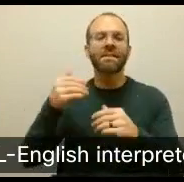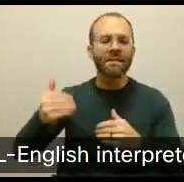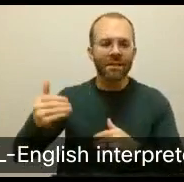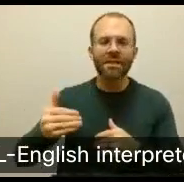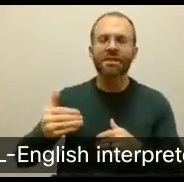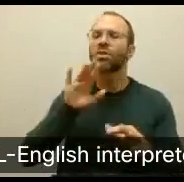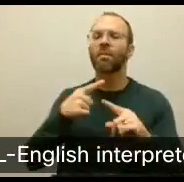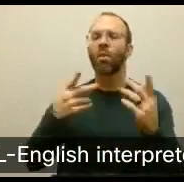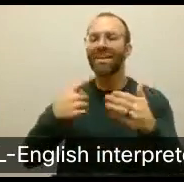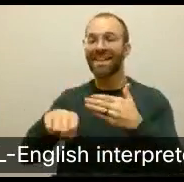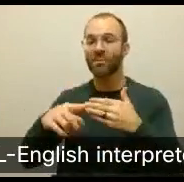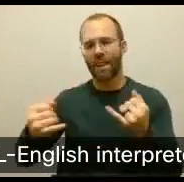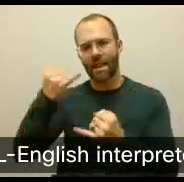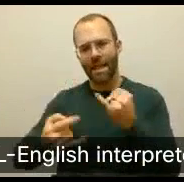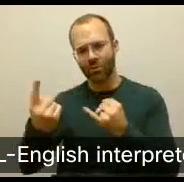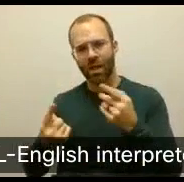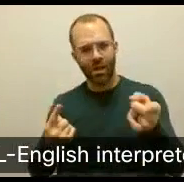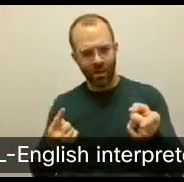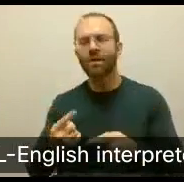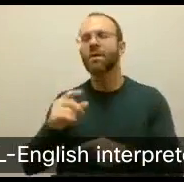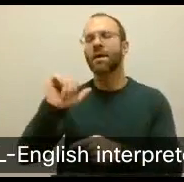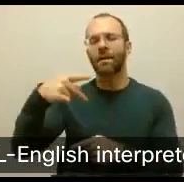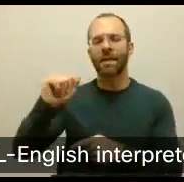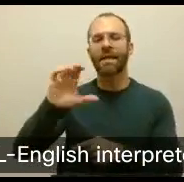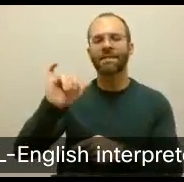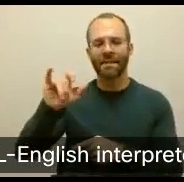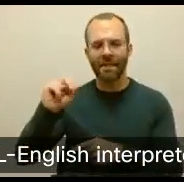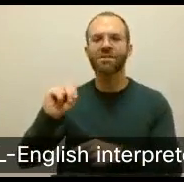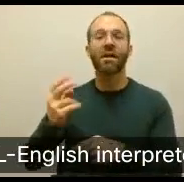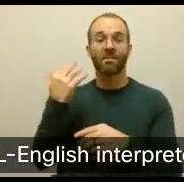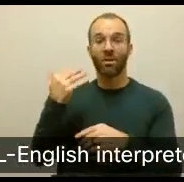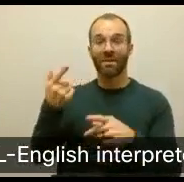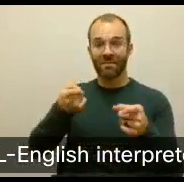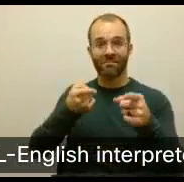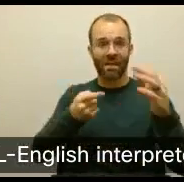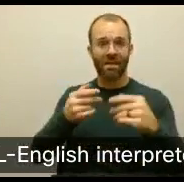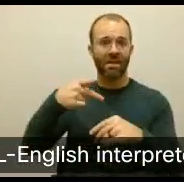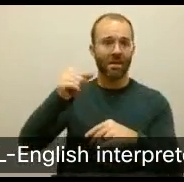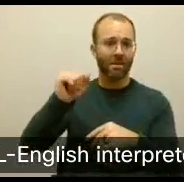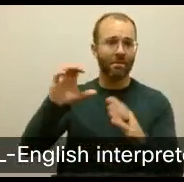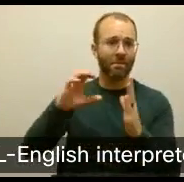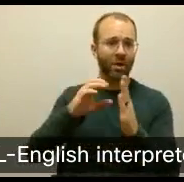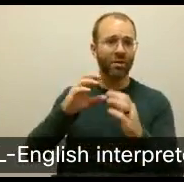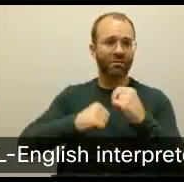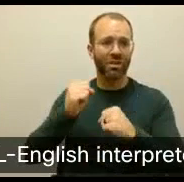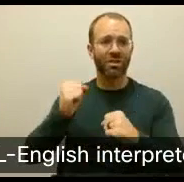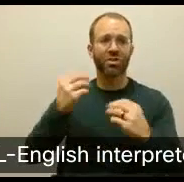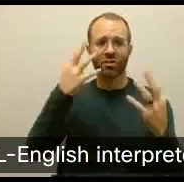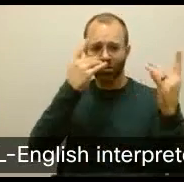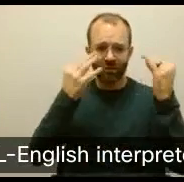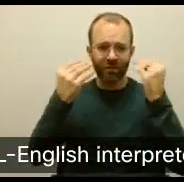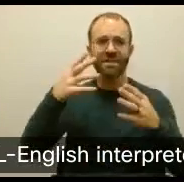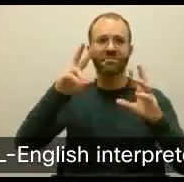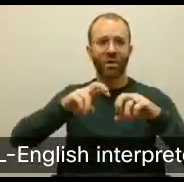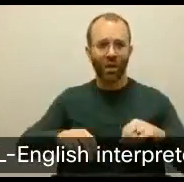formatting. If you missed any of the previous workshop topics, I mentioned summarizing, but we've also had paragraph structure, reflective writing, claimant